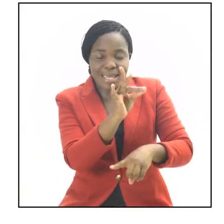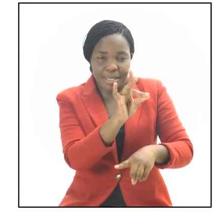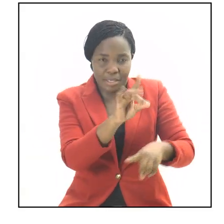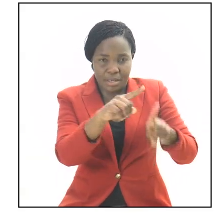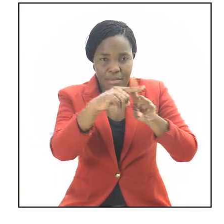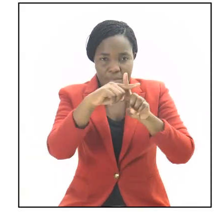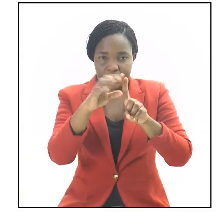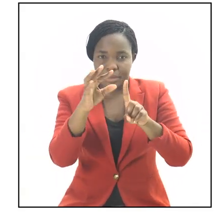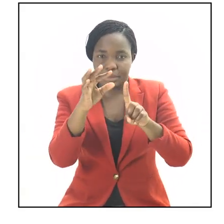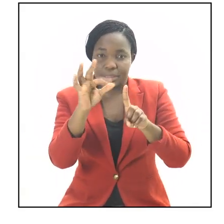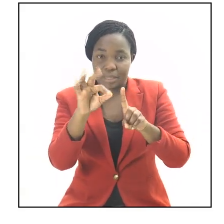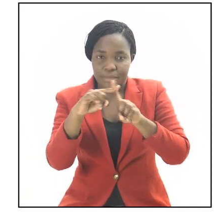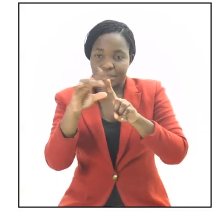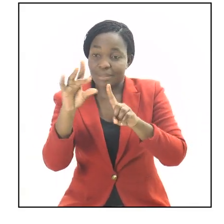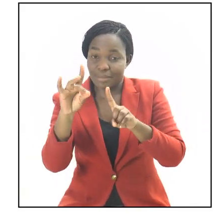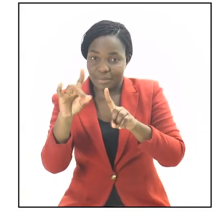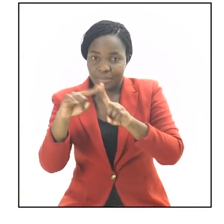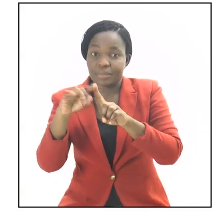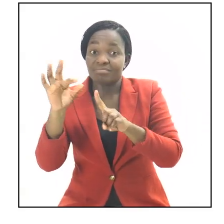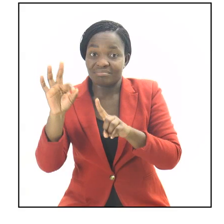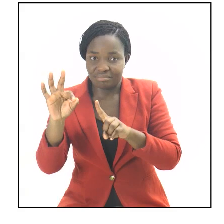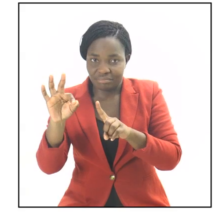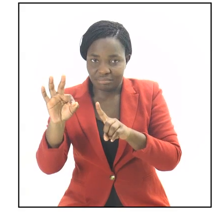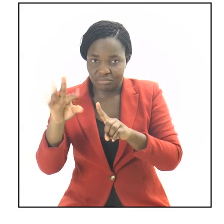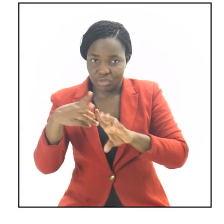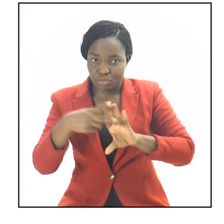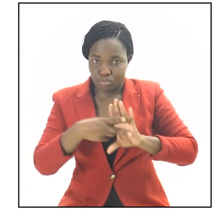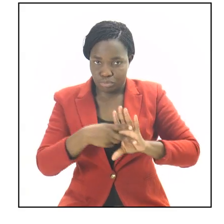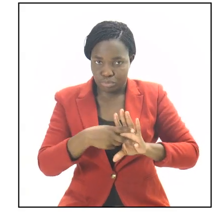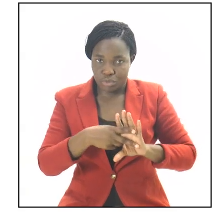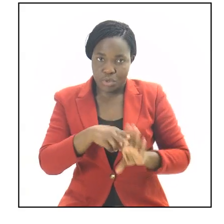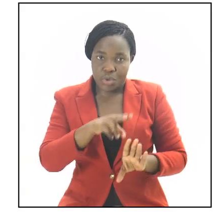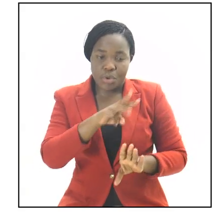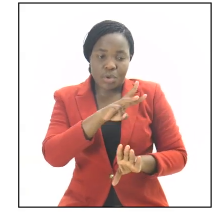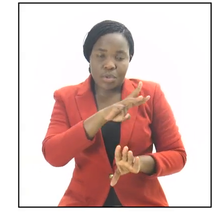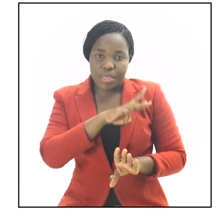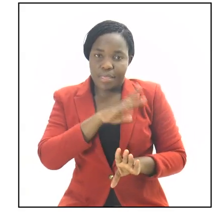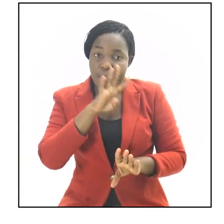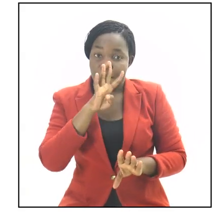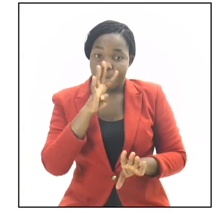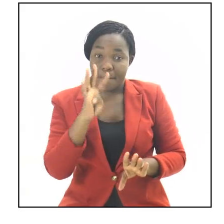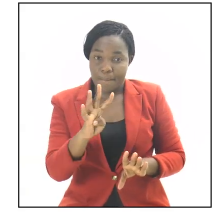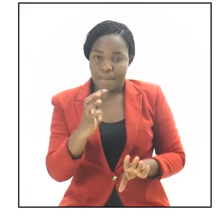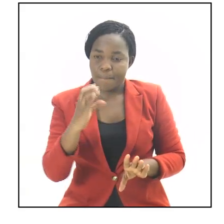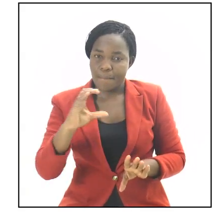9 plus 8 plus 9, and we get 34 centimeters.